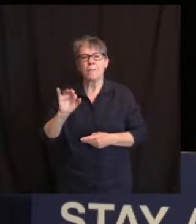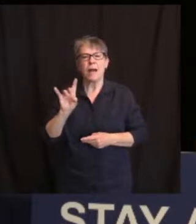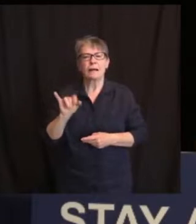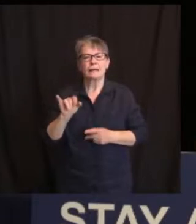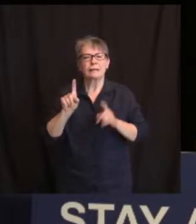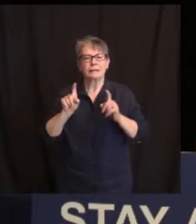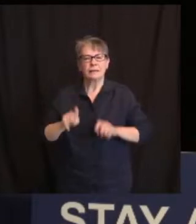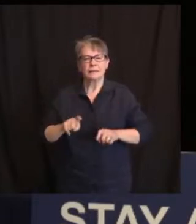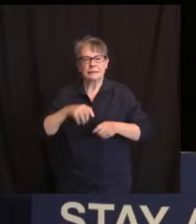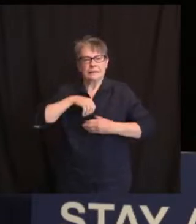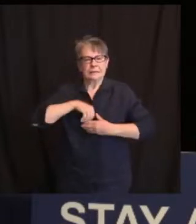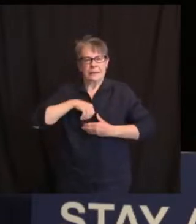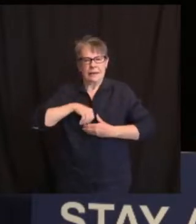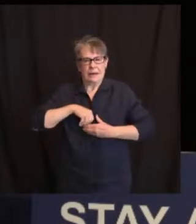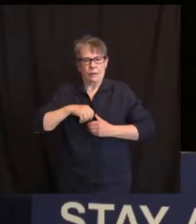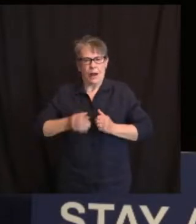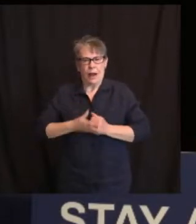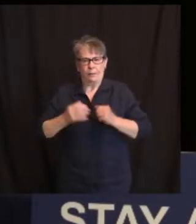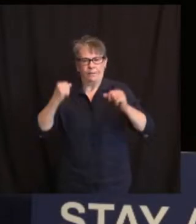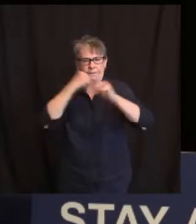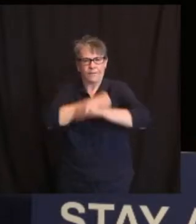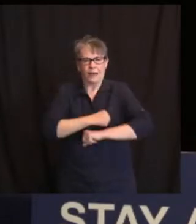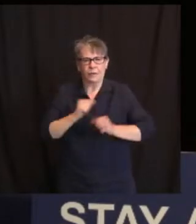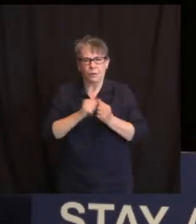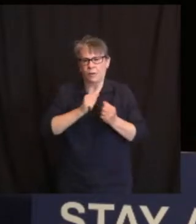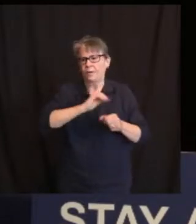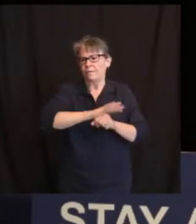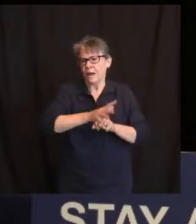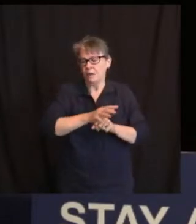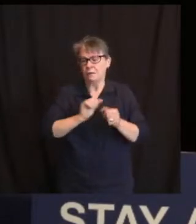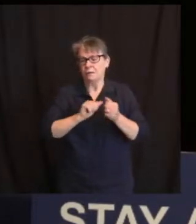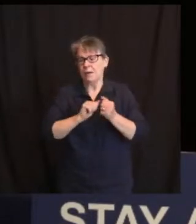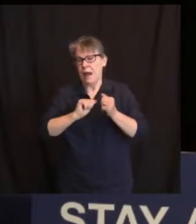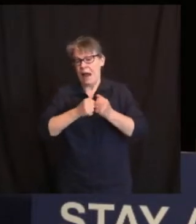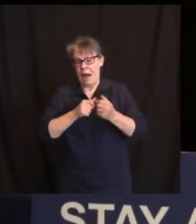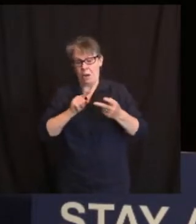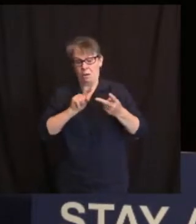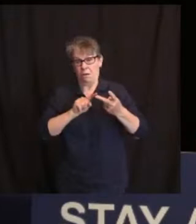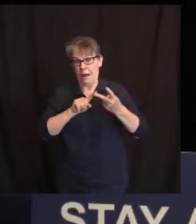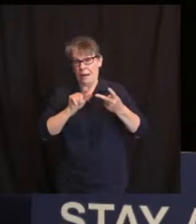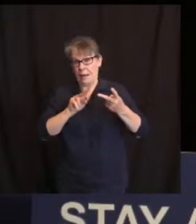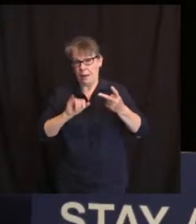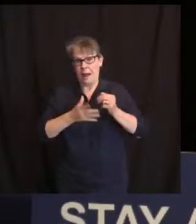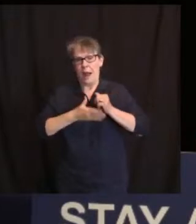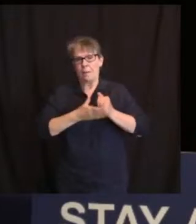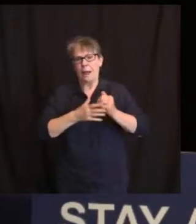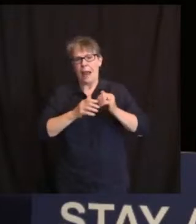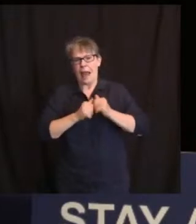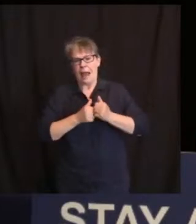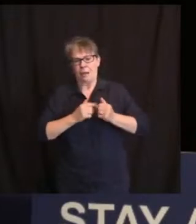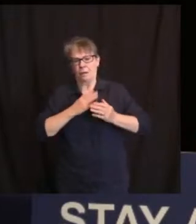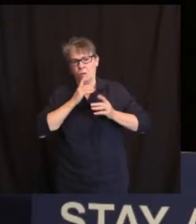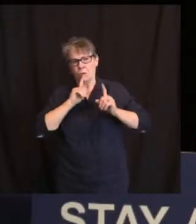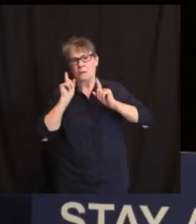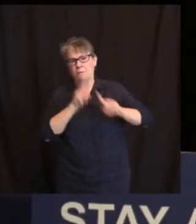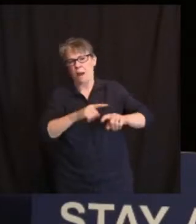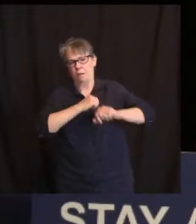look for parts of the virus itself. So that would be a way that theoretically could tell you whether somebody is currently infected with the virus itself.